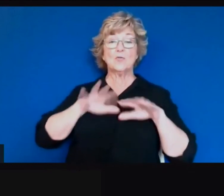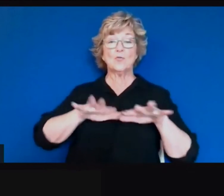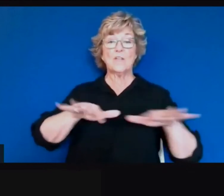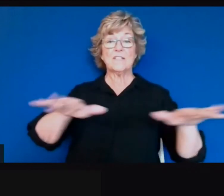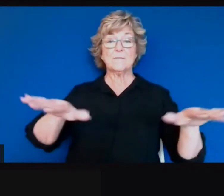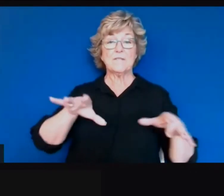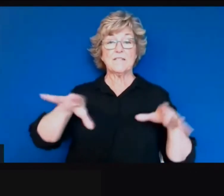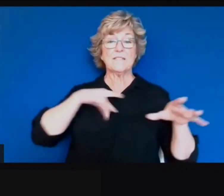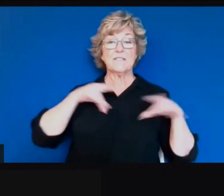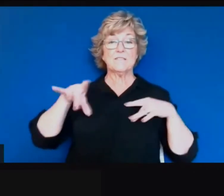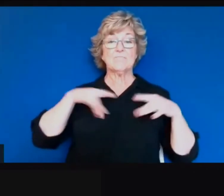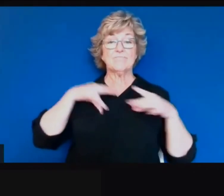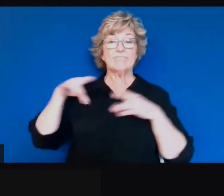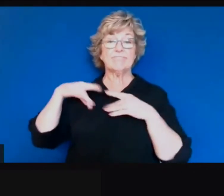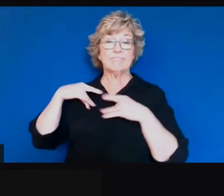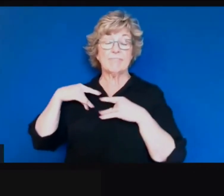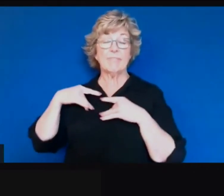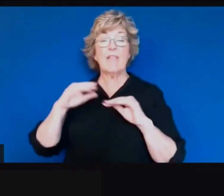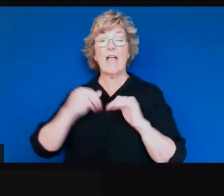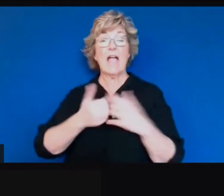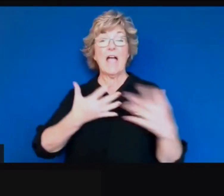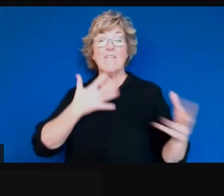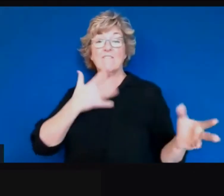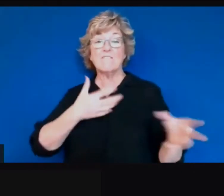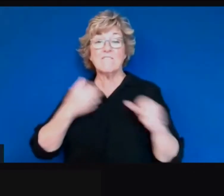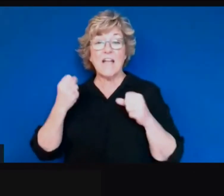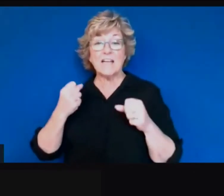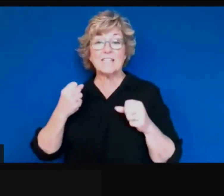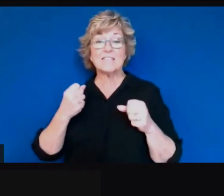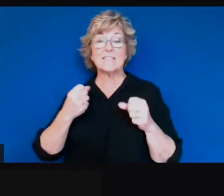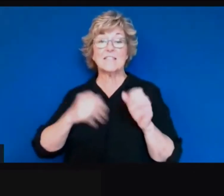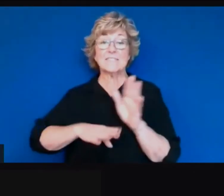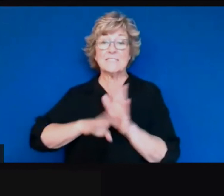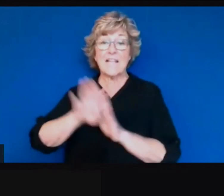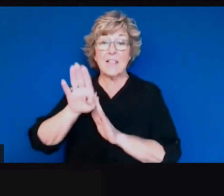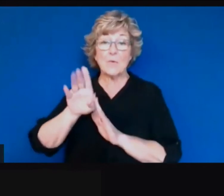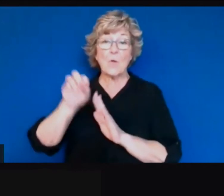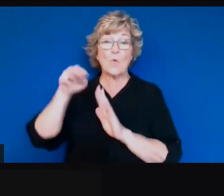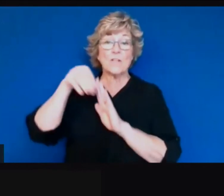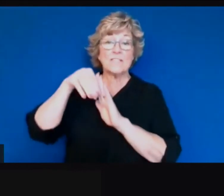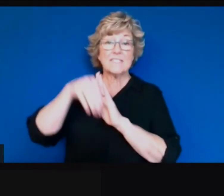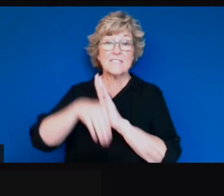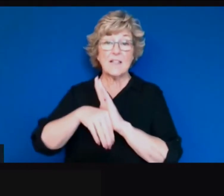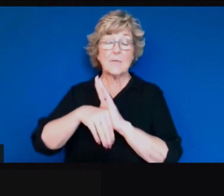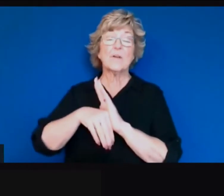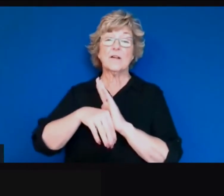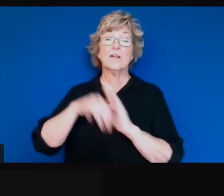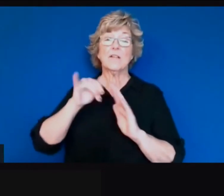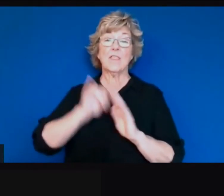the transmission rate is, but how fast is it either accelerating or decelerating.